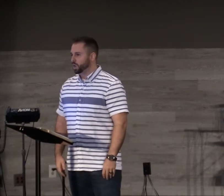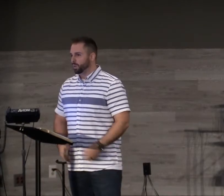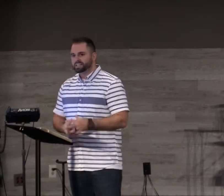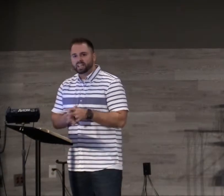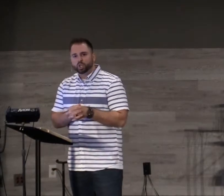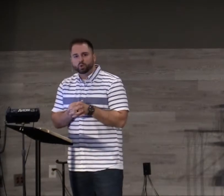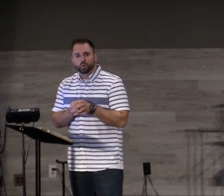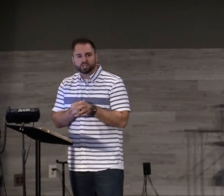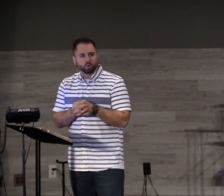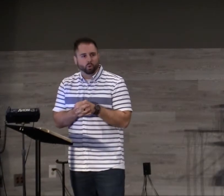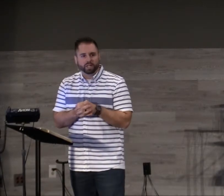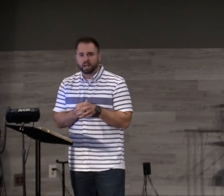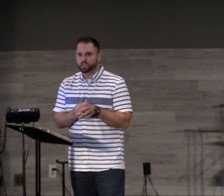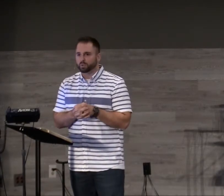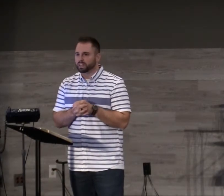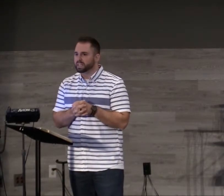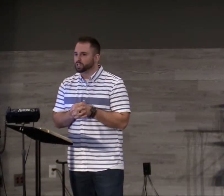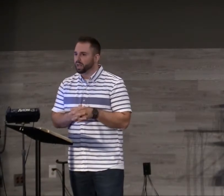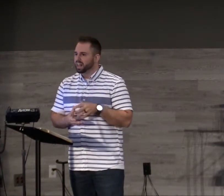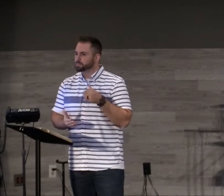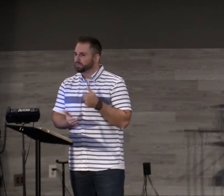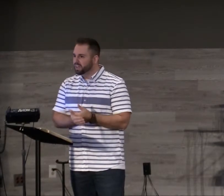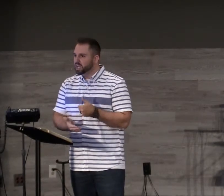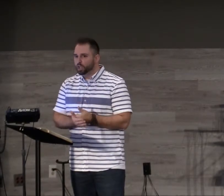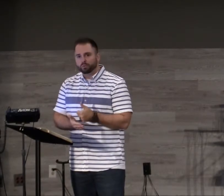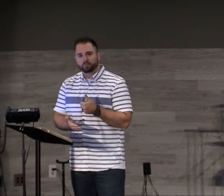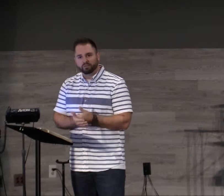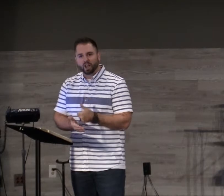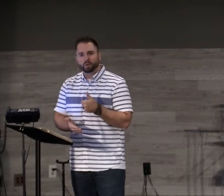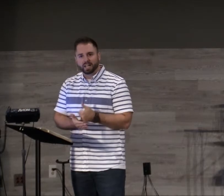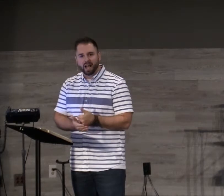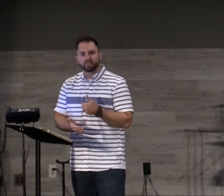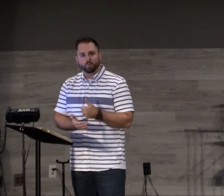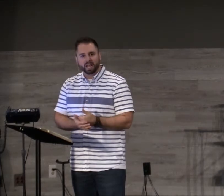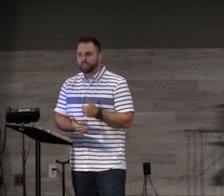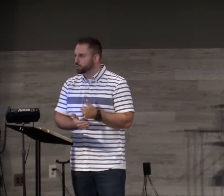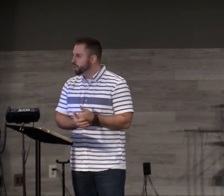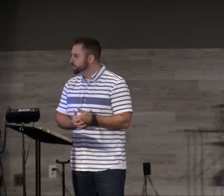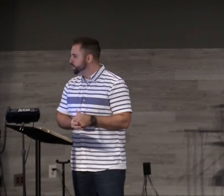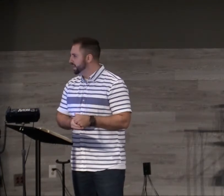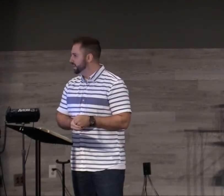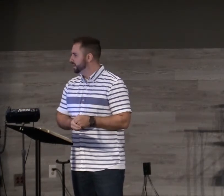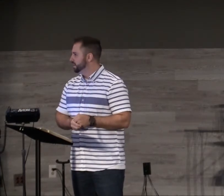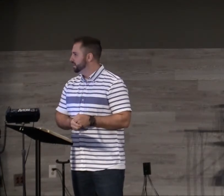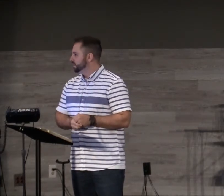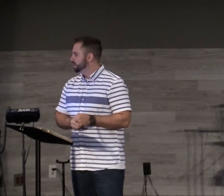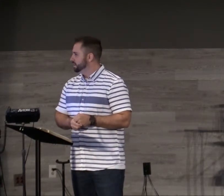behind? What is it that you are still holding on to and clinging to that's preventing you from following God the way that you know you